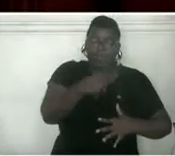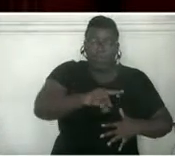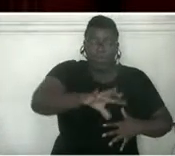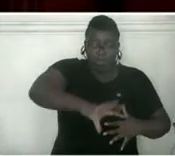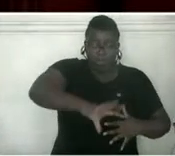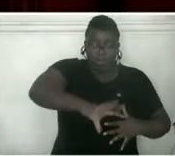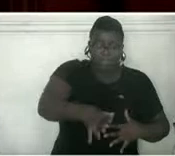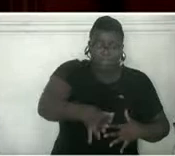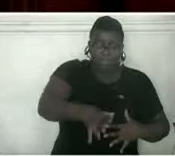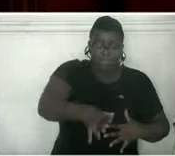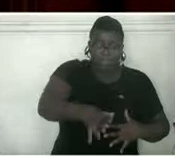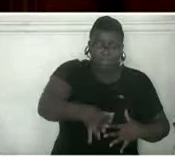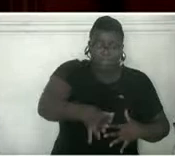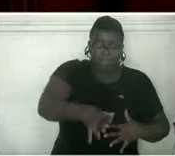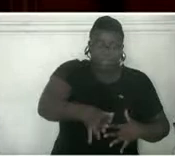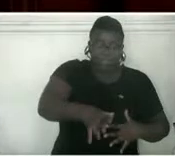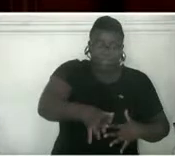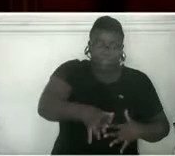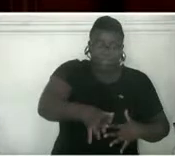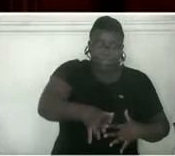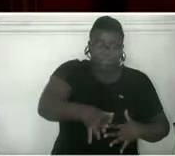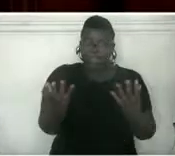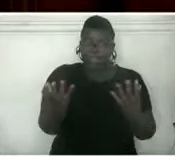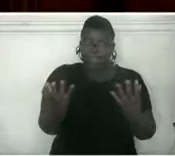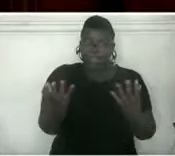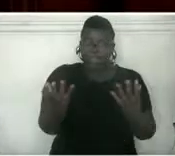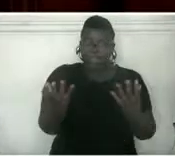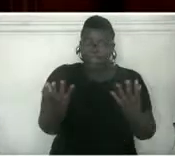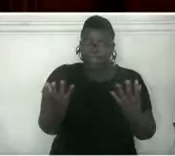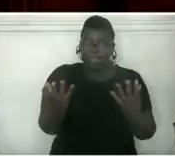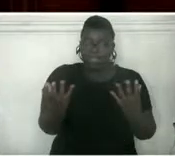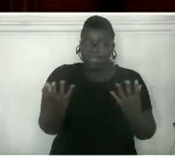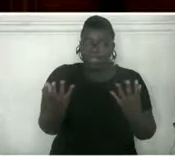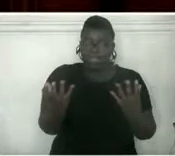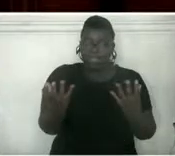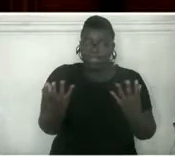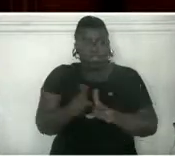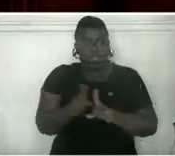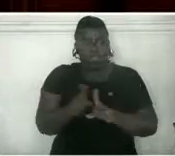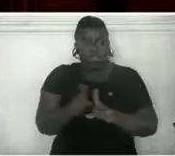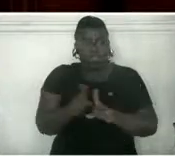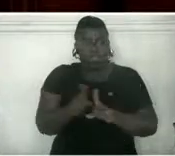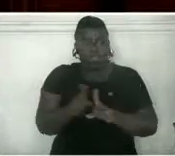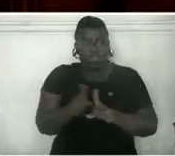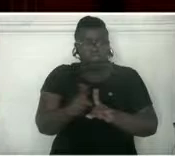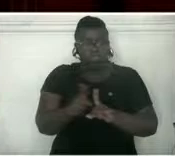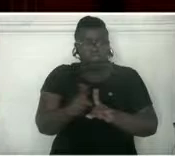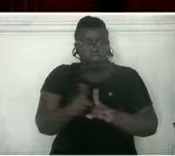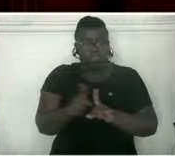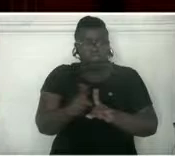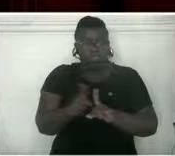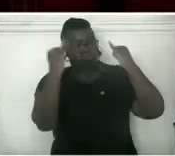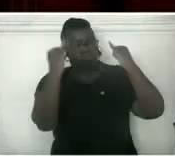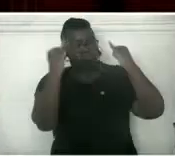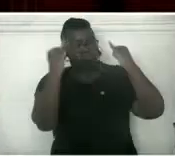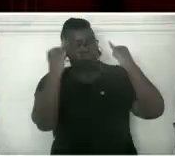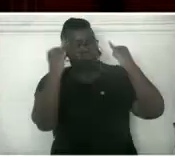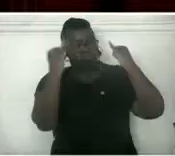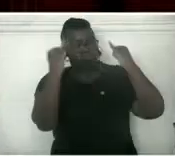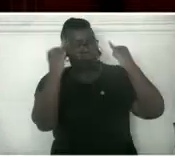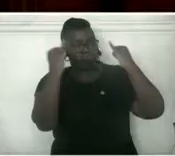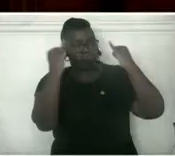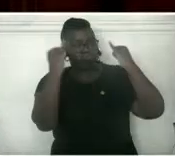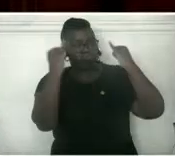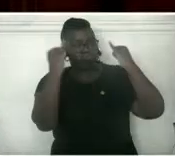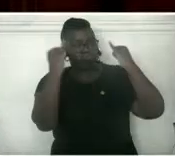many suggestions, and we are grateful of many innovative ideas presented. We are also alert